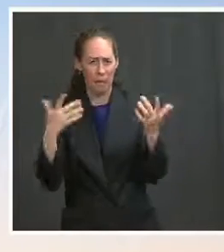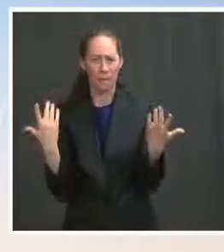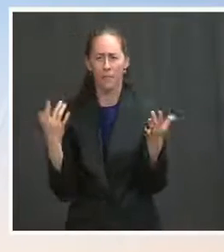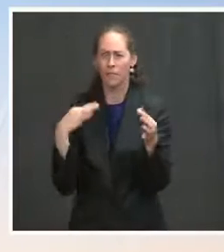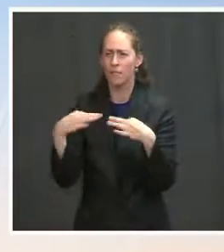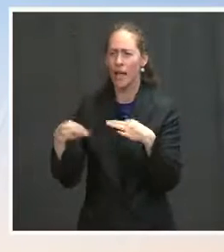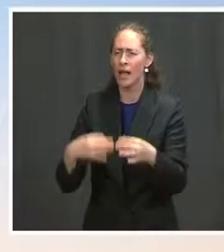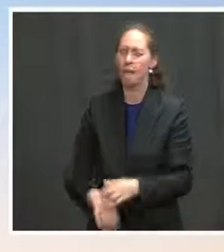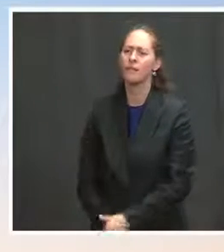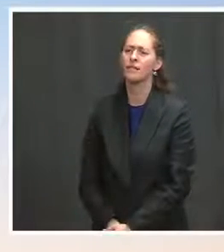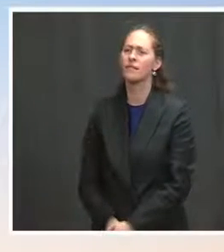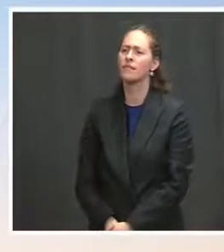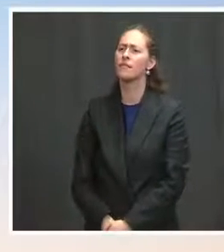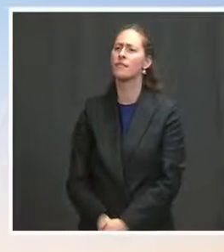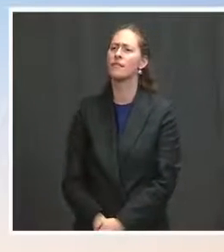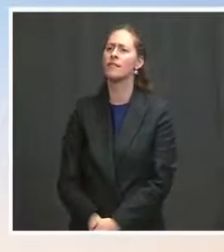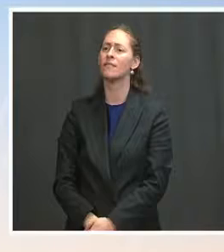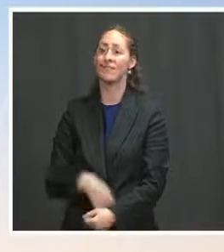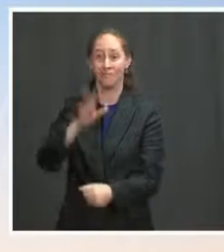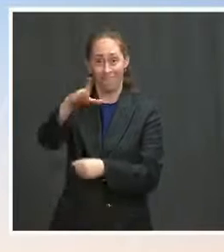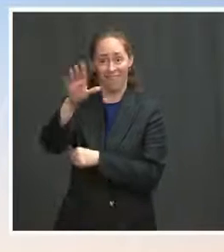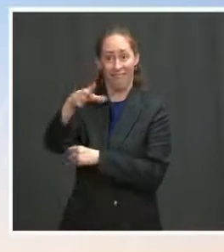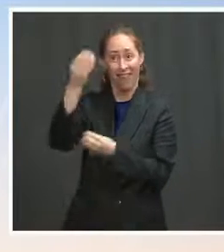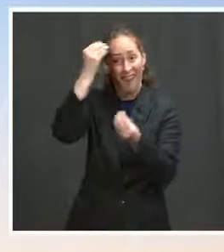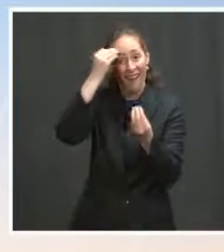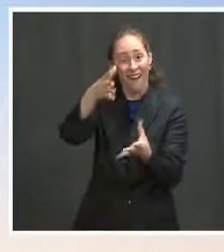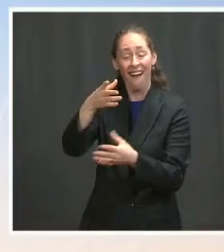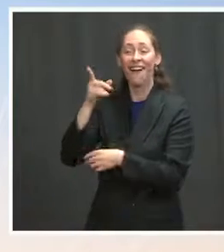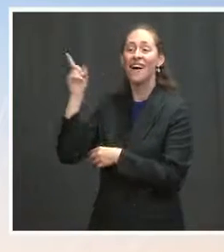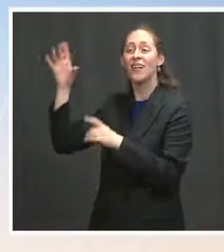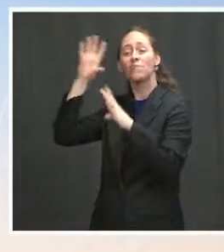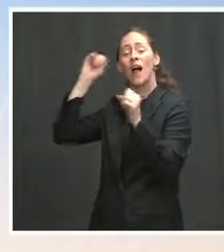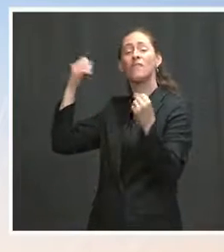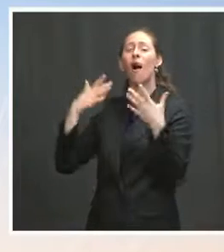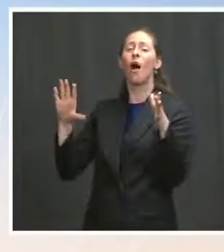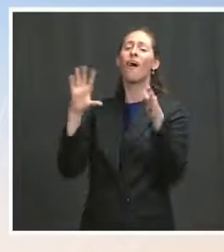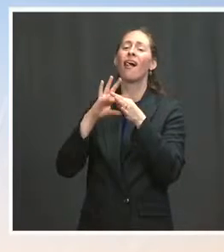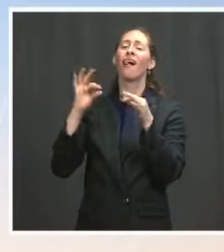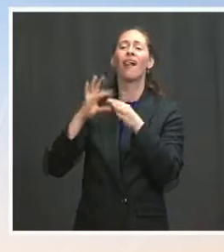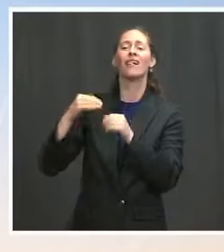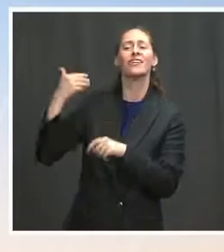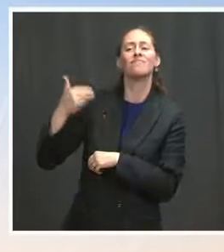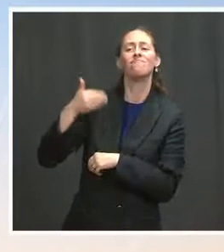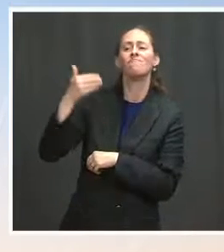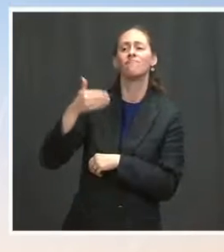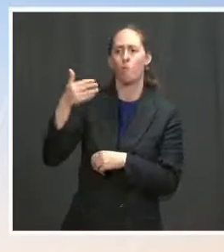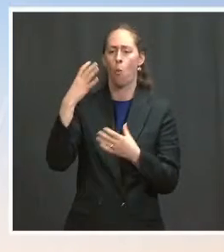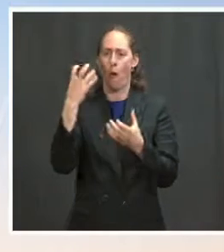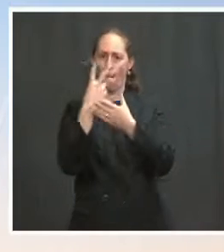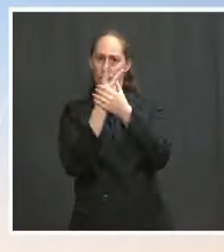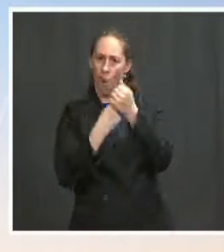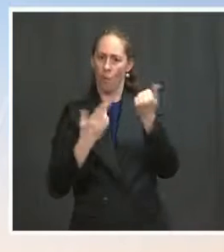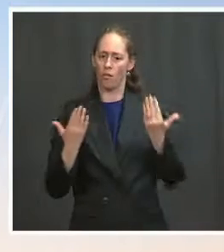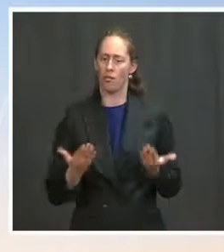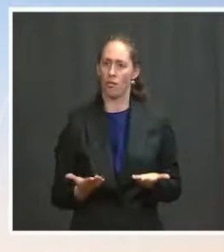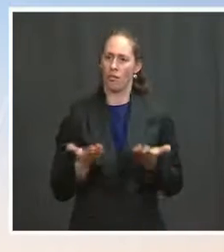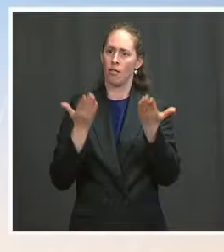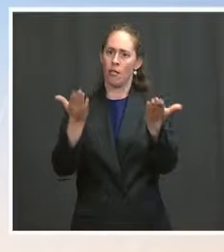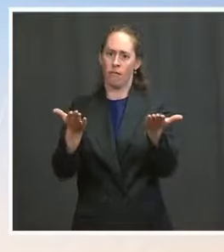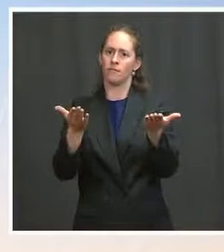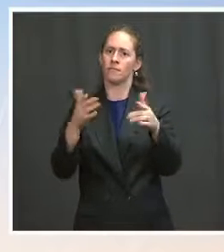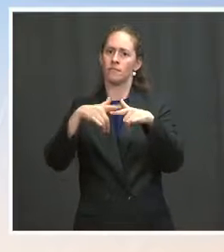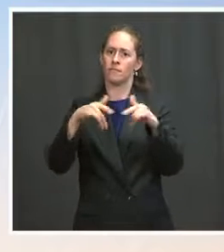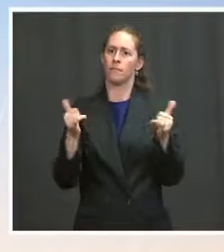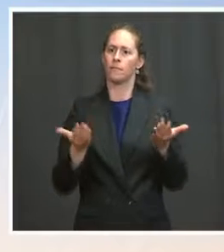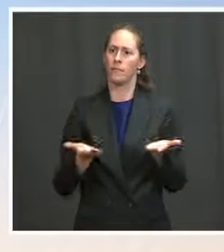president say multiple times publicly that he was going to move these bills forward, wanted to move them forward in parallel paths. And that's exactly